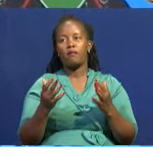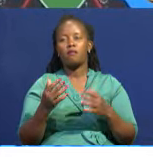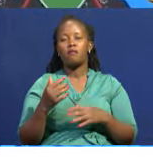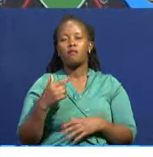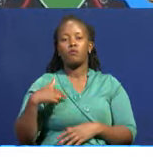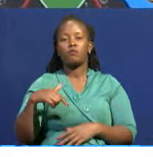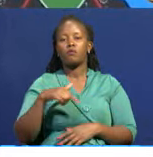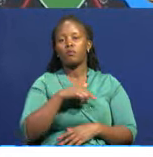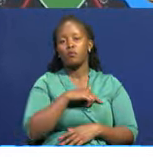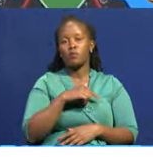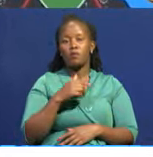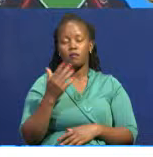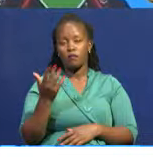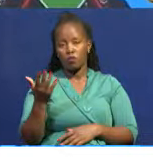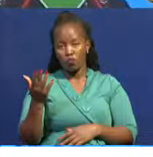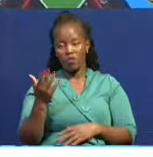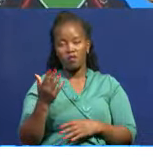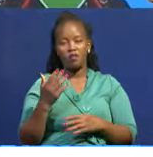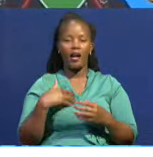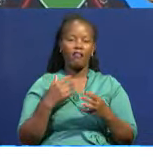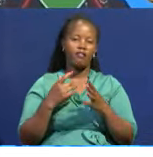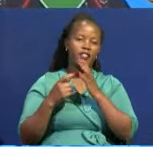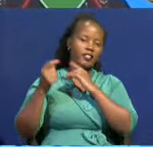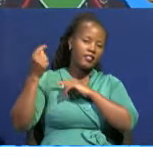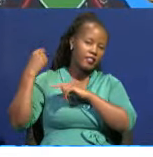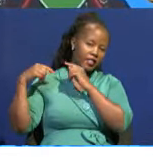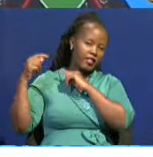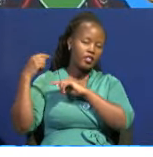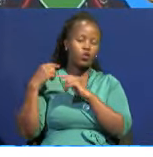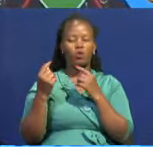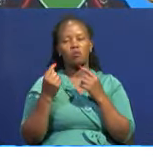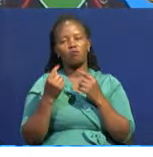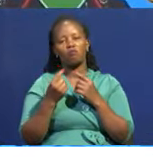play the traditional game of